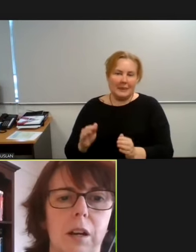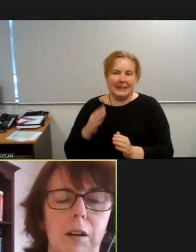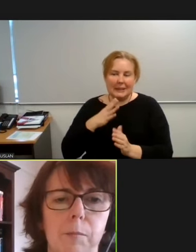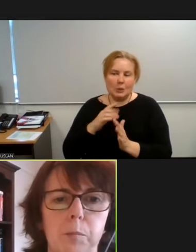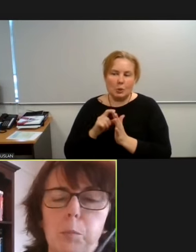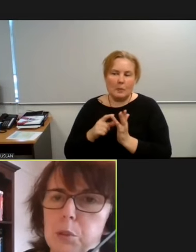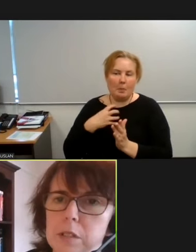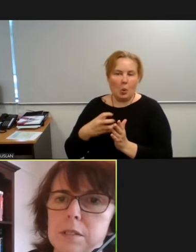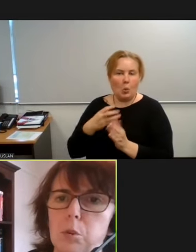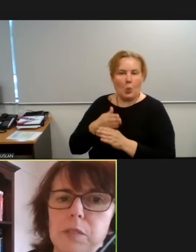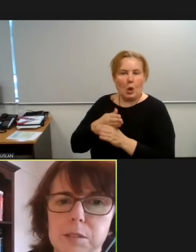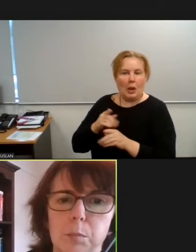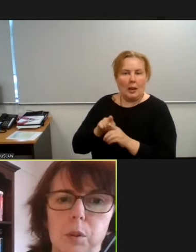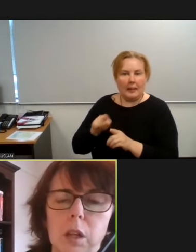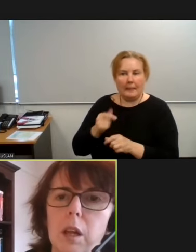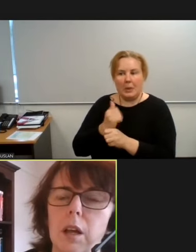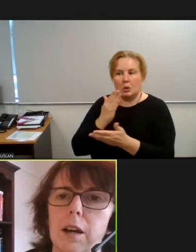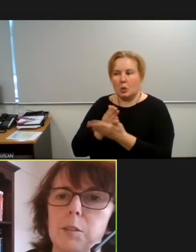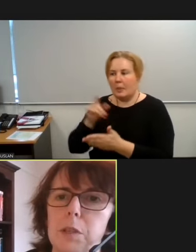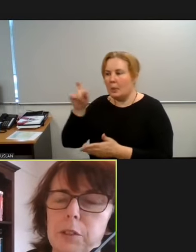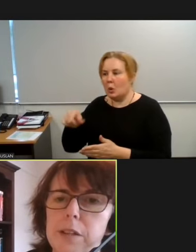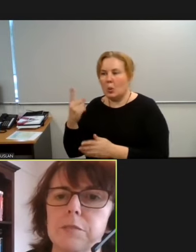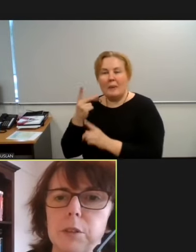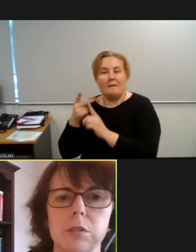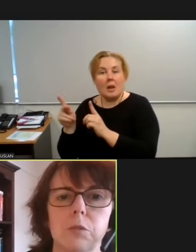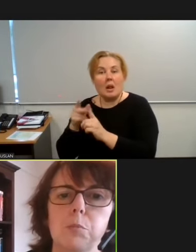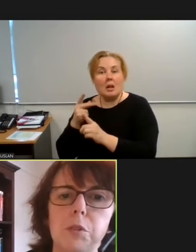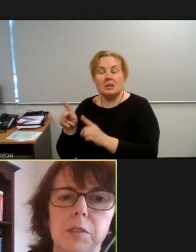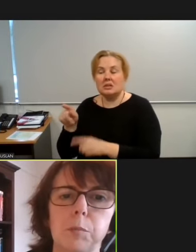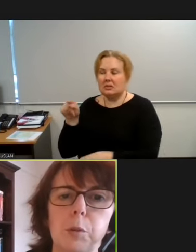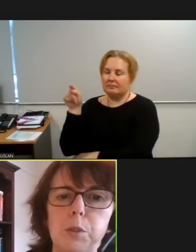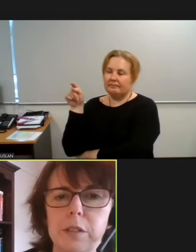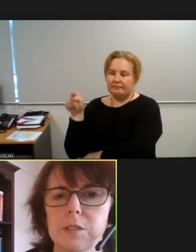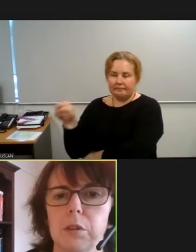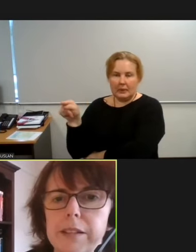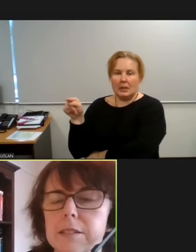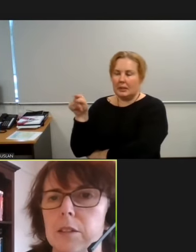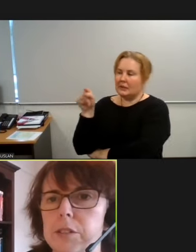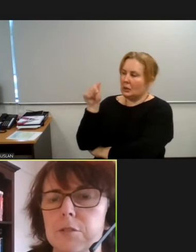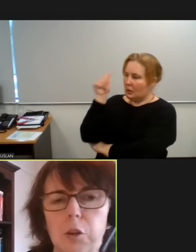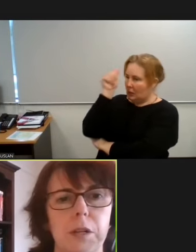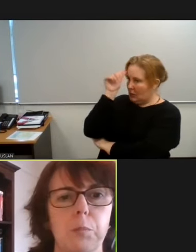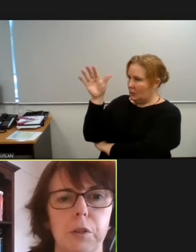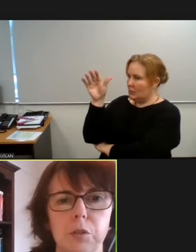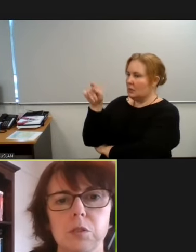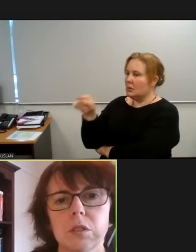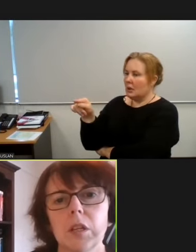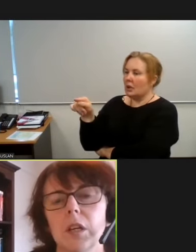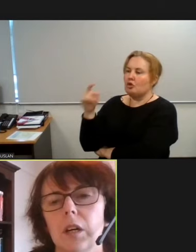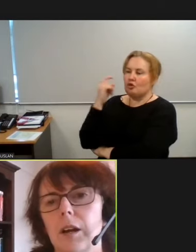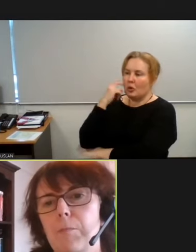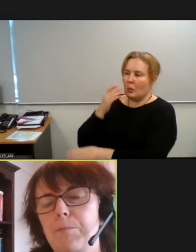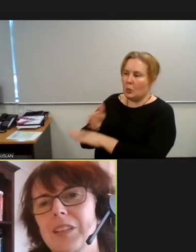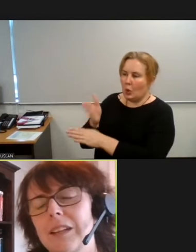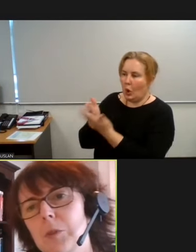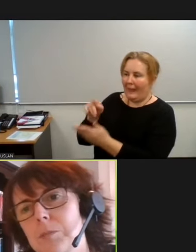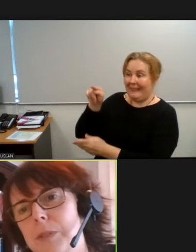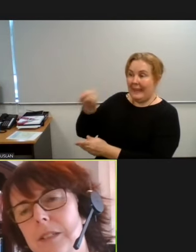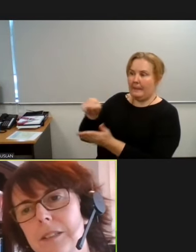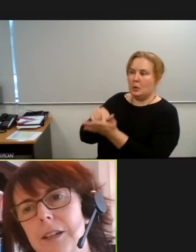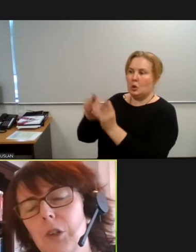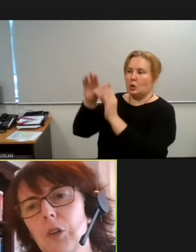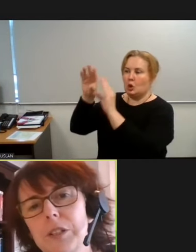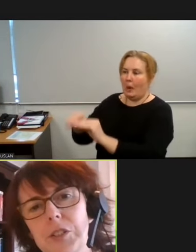sure that perpetrators are more visible and that we have a greater focus on removing perpetrators where necessary to stop their abuse. And I